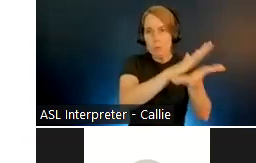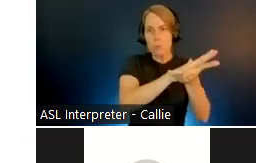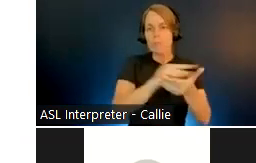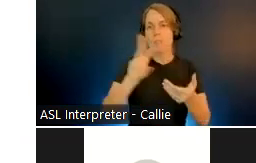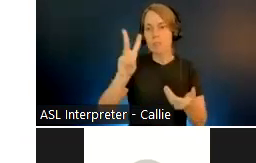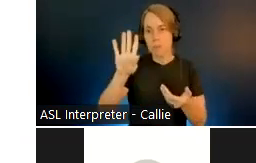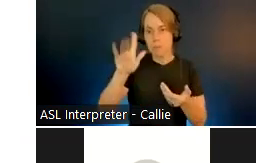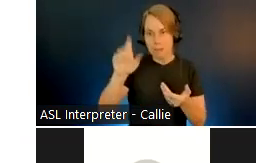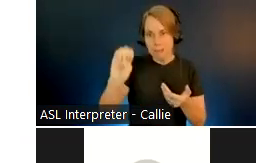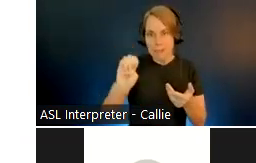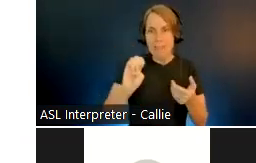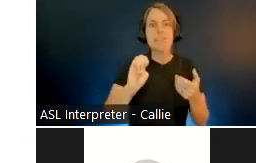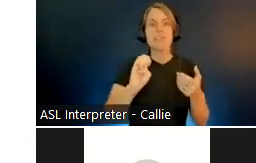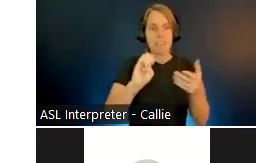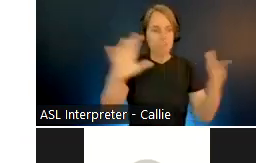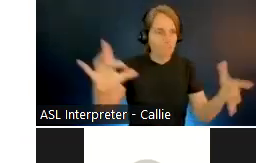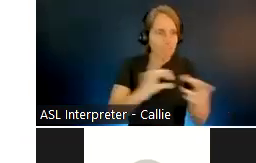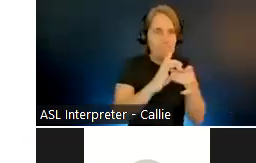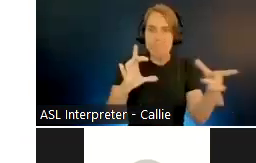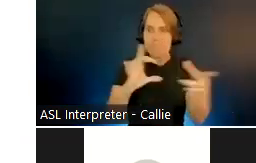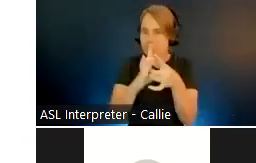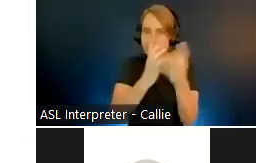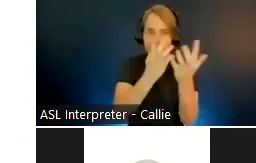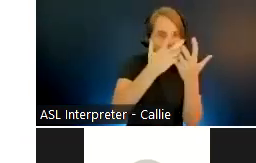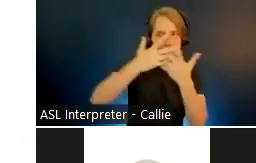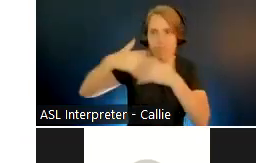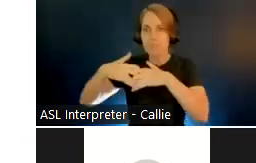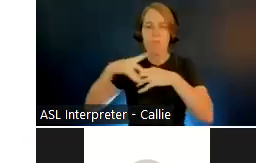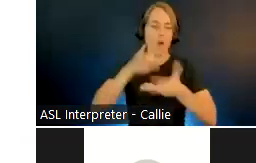disabilities get those work-based learning experiences while they're in school.